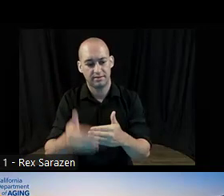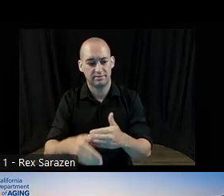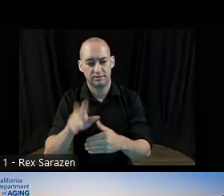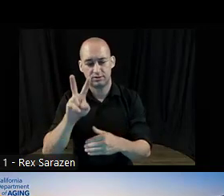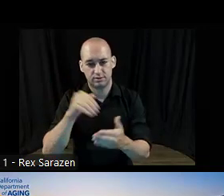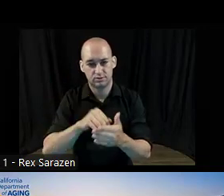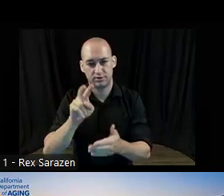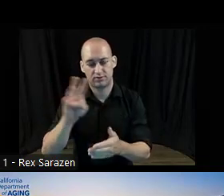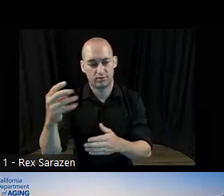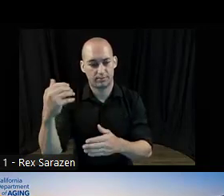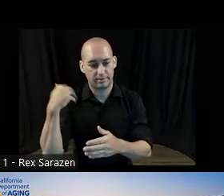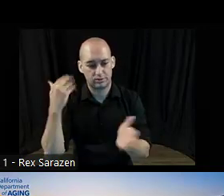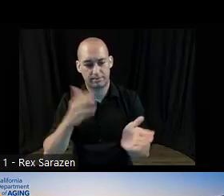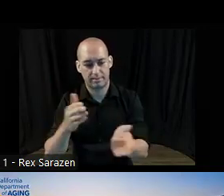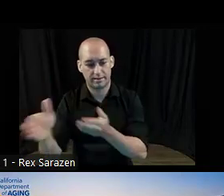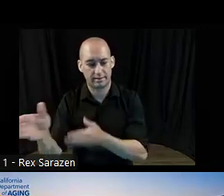action recommendations.